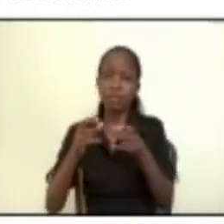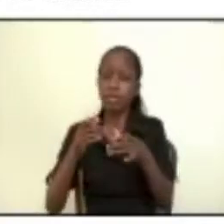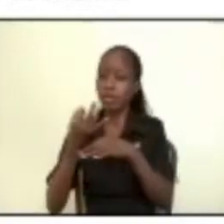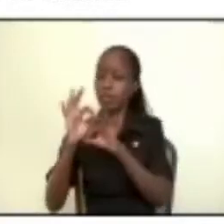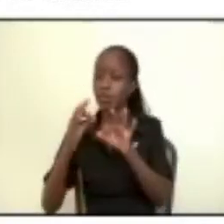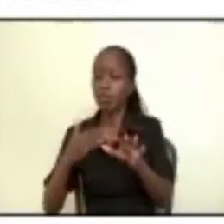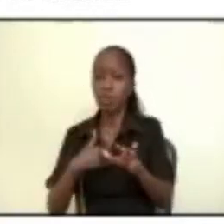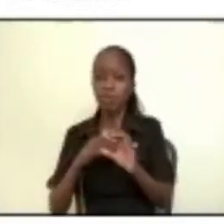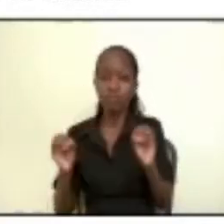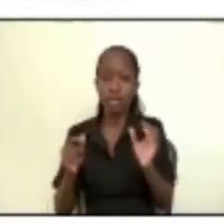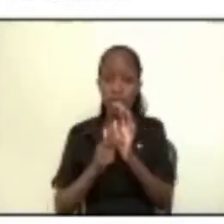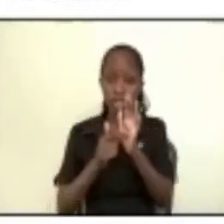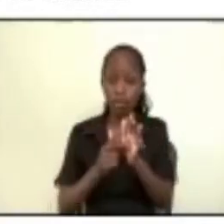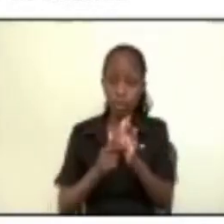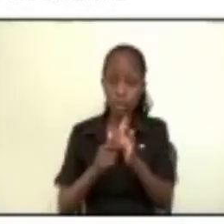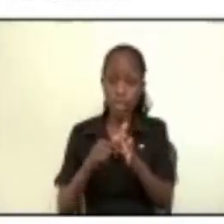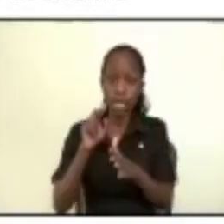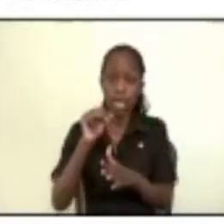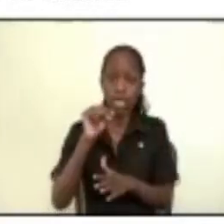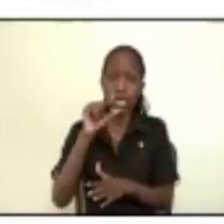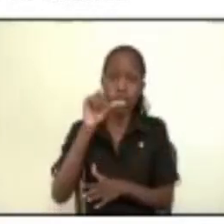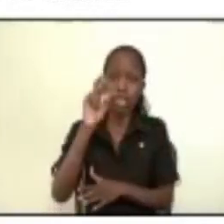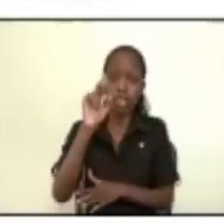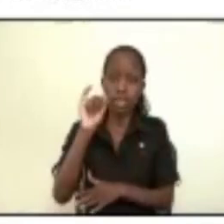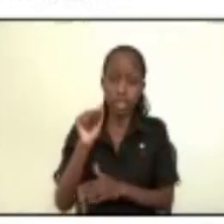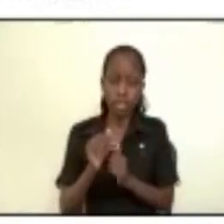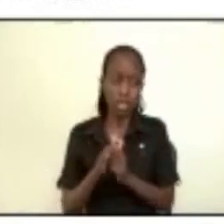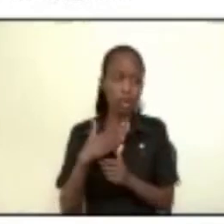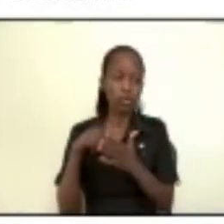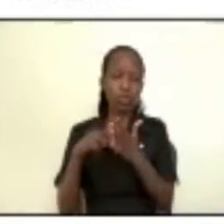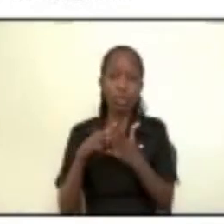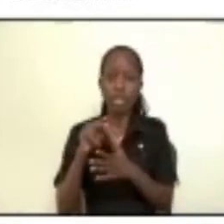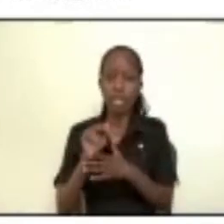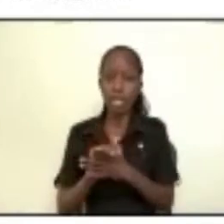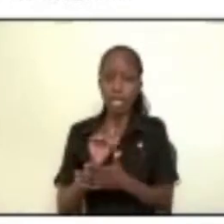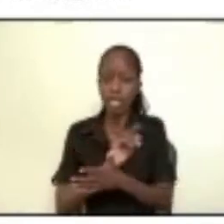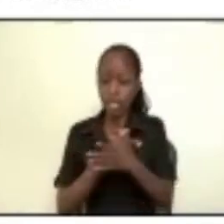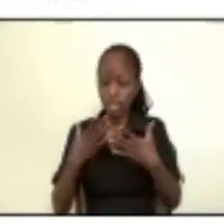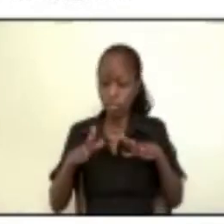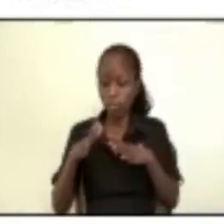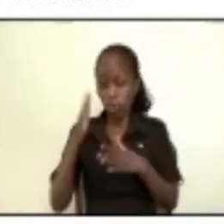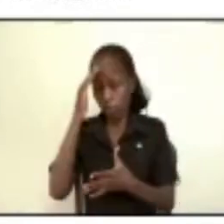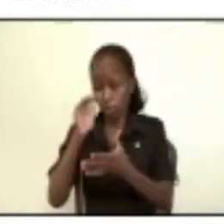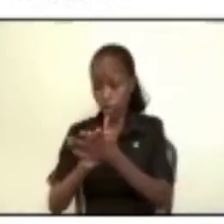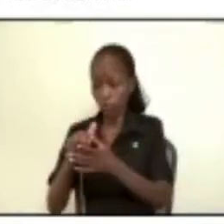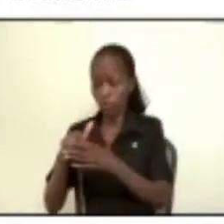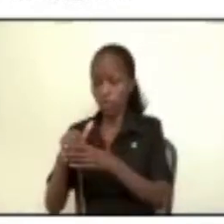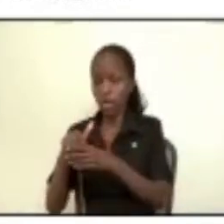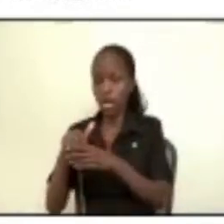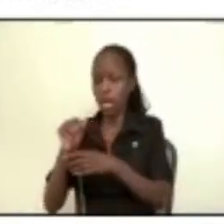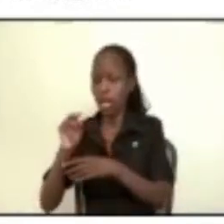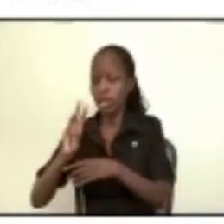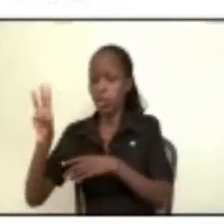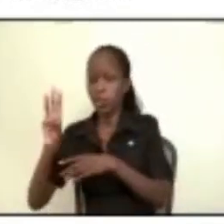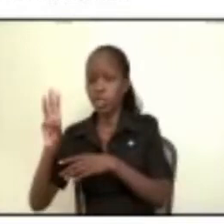example here given in Nigeria. I'll just read this quote. That Nigerians tend to believe Western sources more than Nigerian